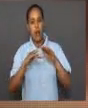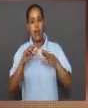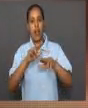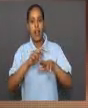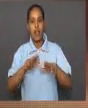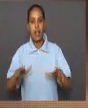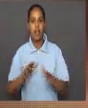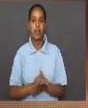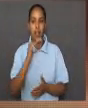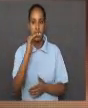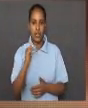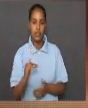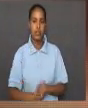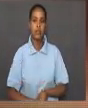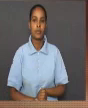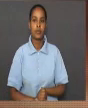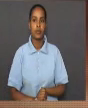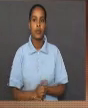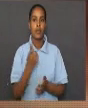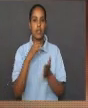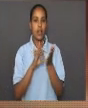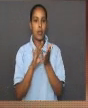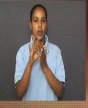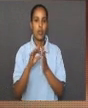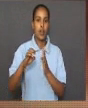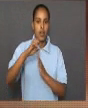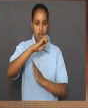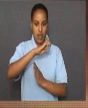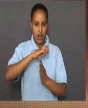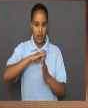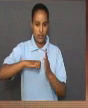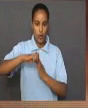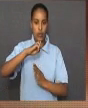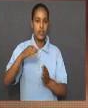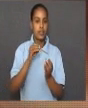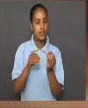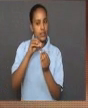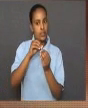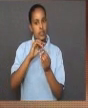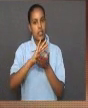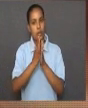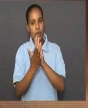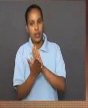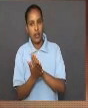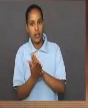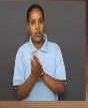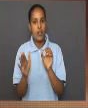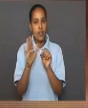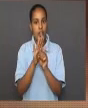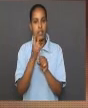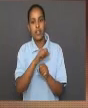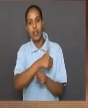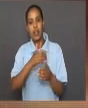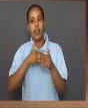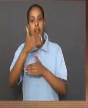As the number of electrons increase, they begin to fill the next